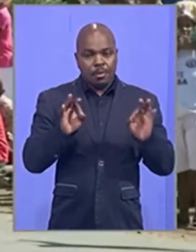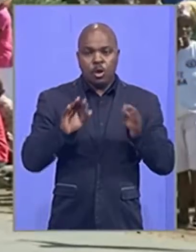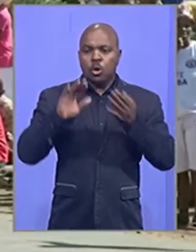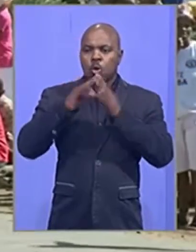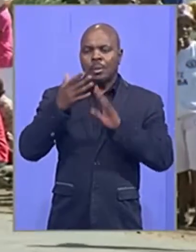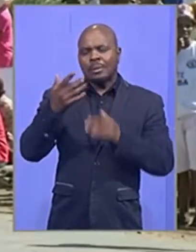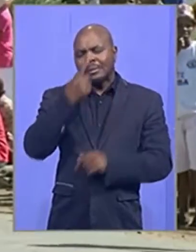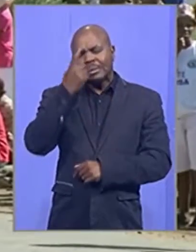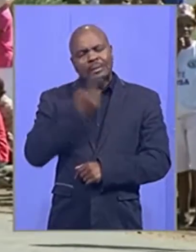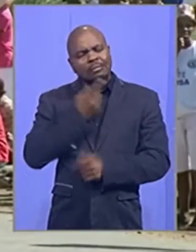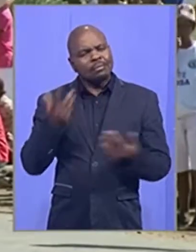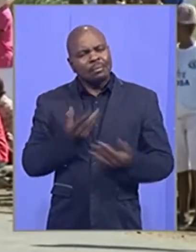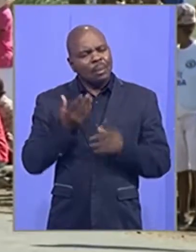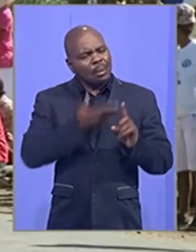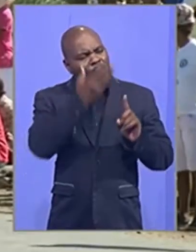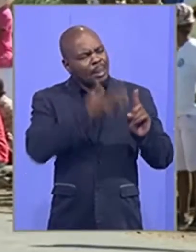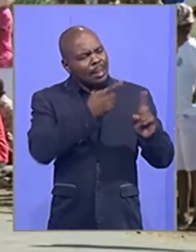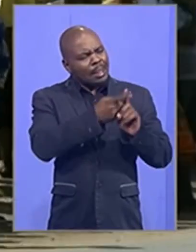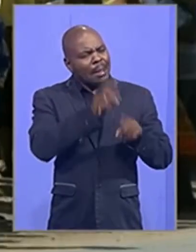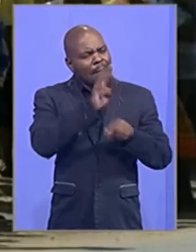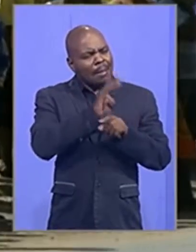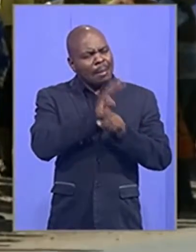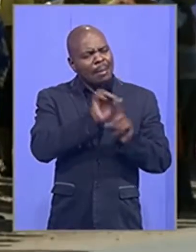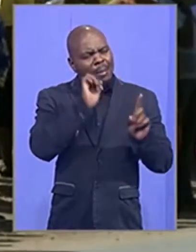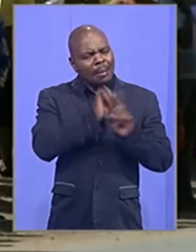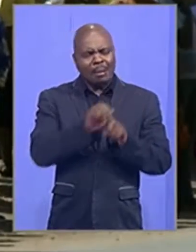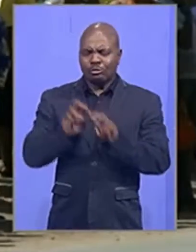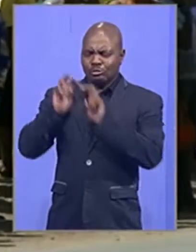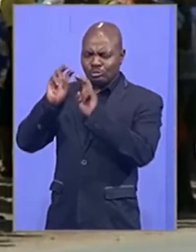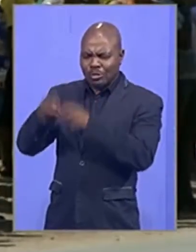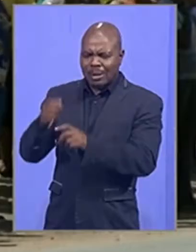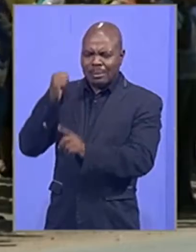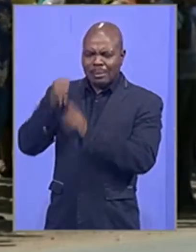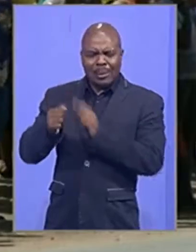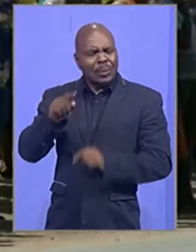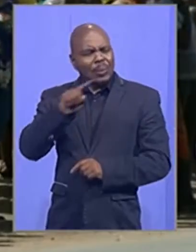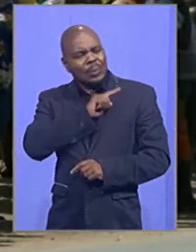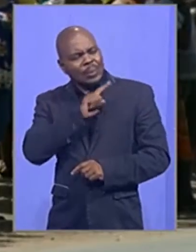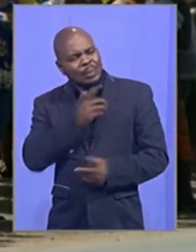ipotsa hore ebe ke eng e susumeditseng Paul ho etsa ketso tsena tse soto ho Mmae.